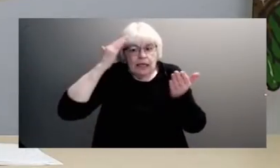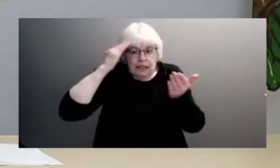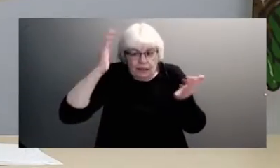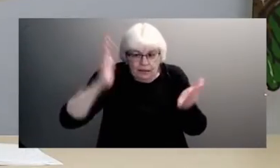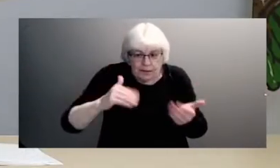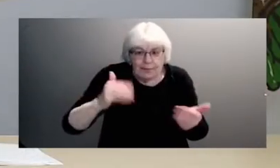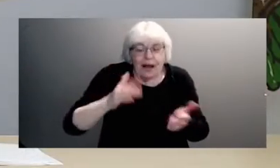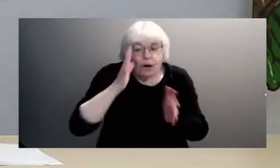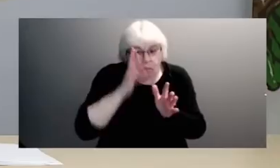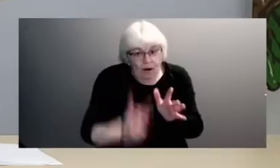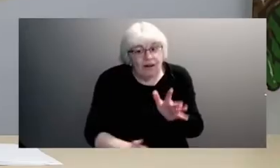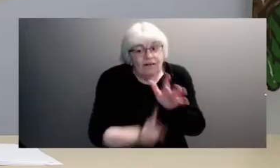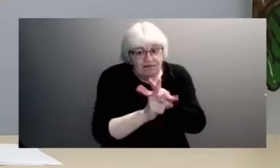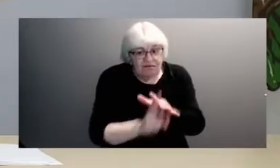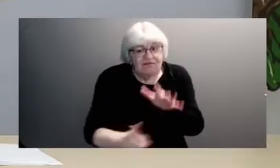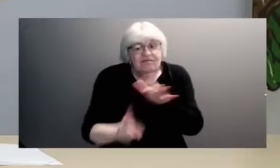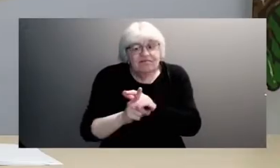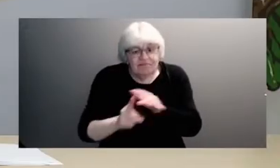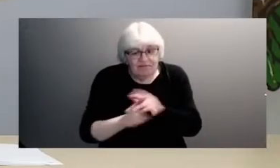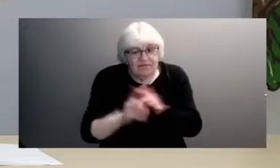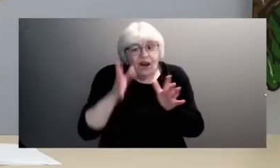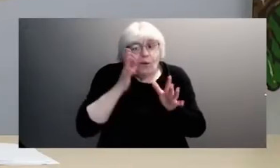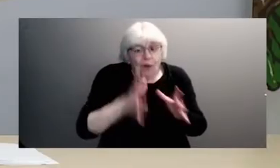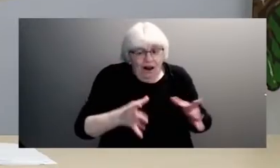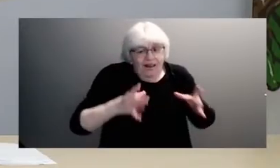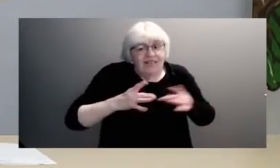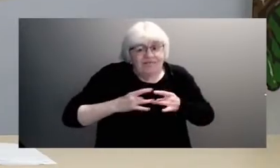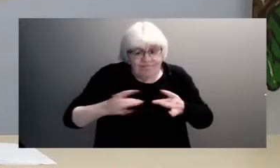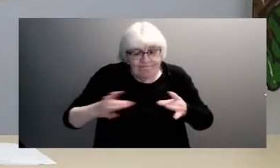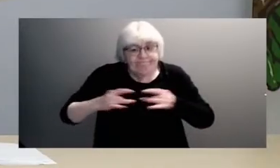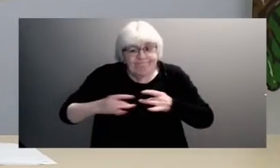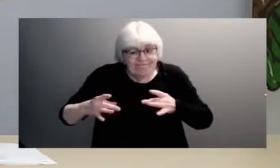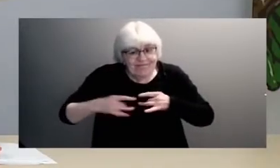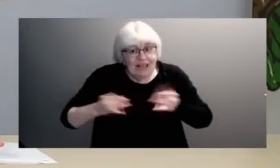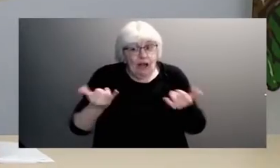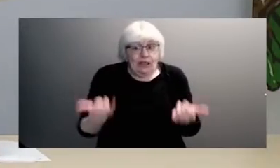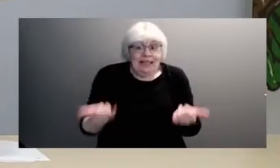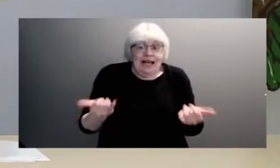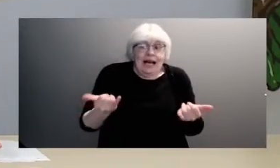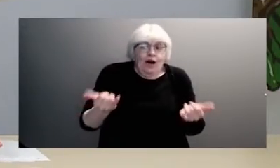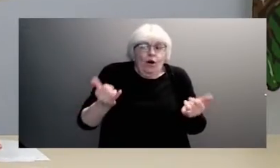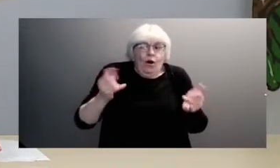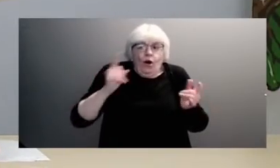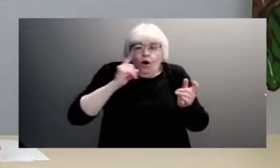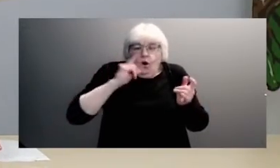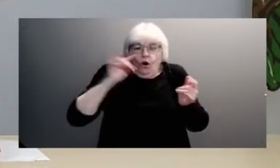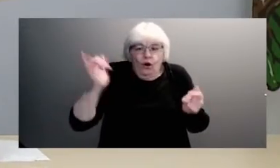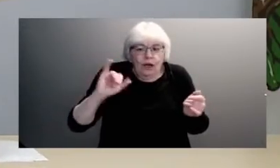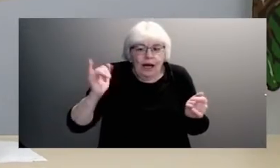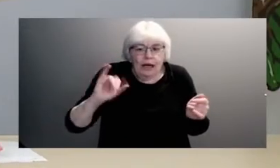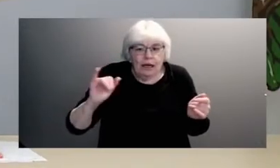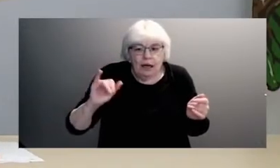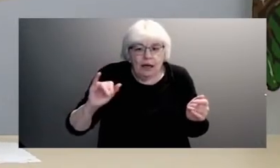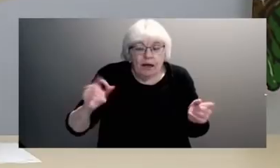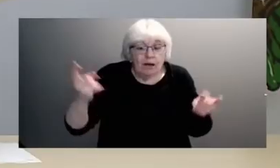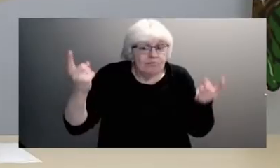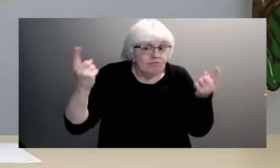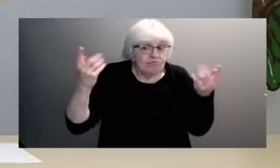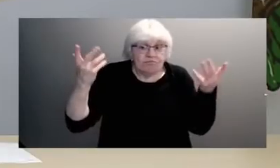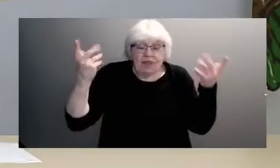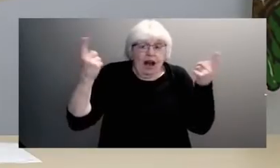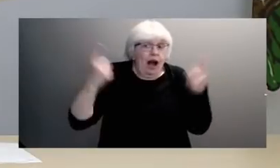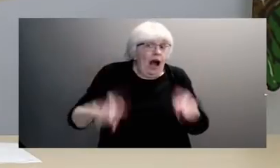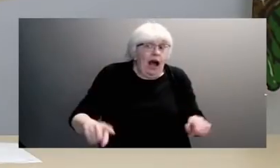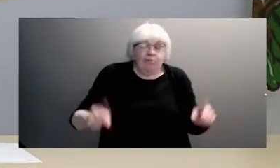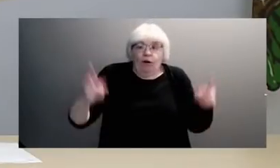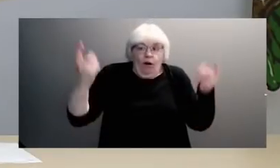and it feels like we are bracing for another hurricane. The measures announced today will help protect